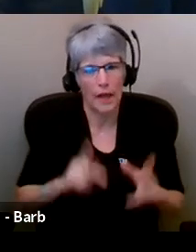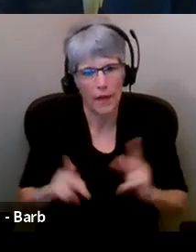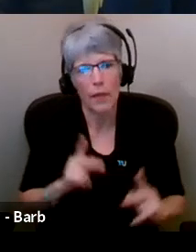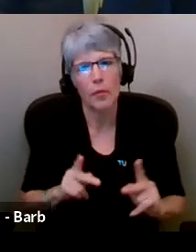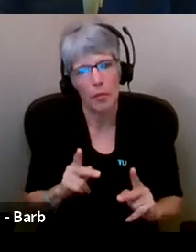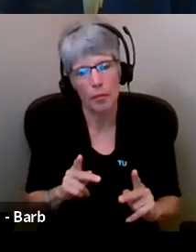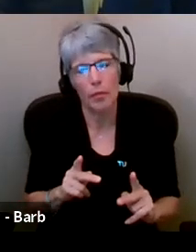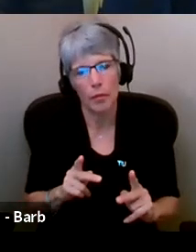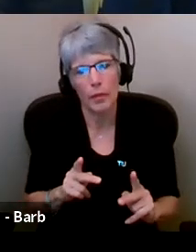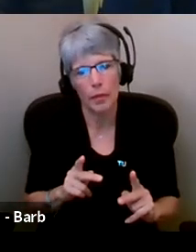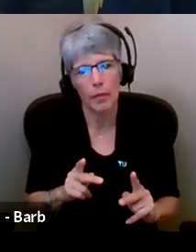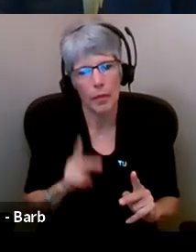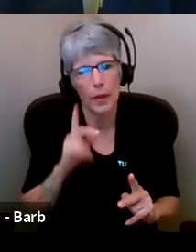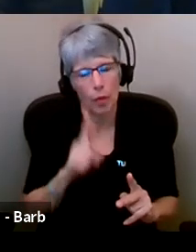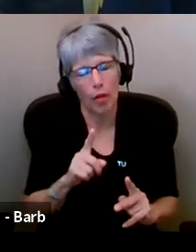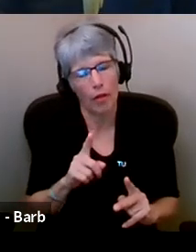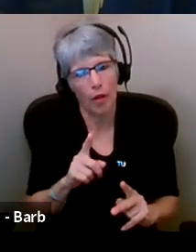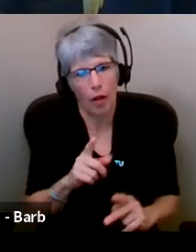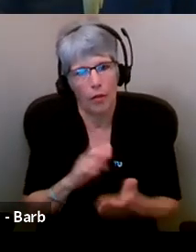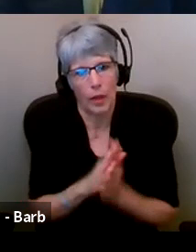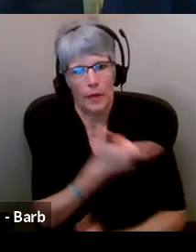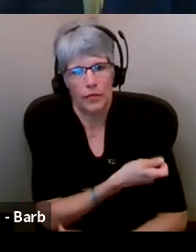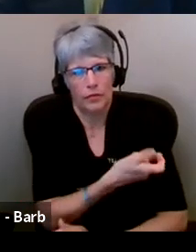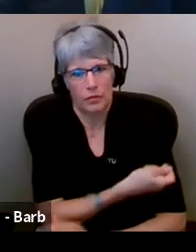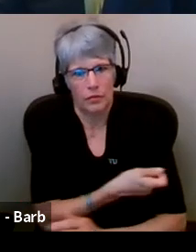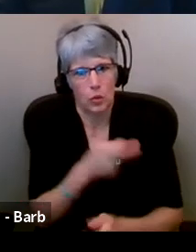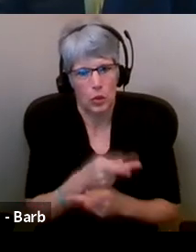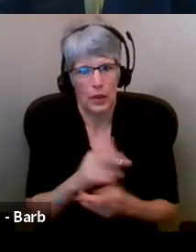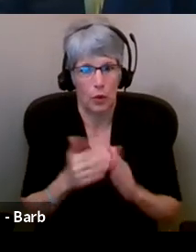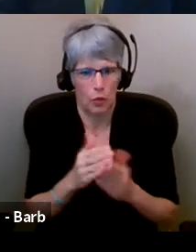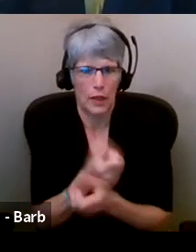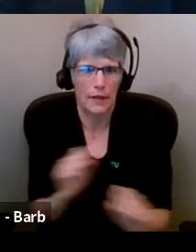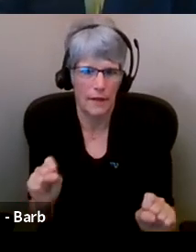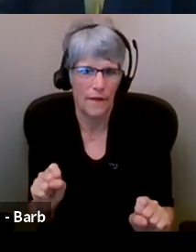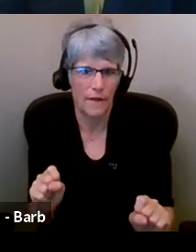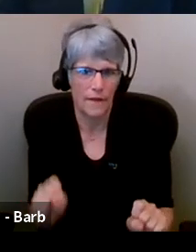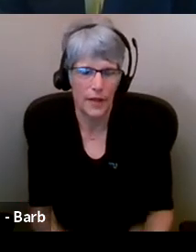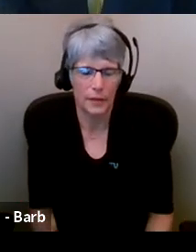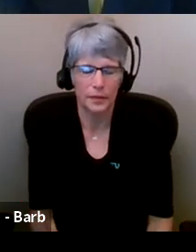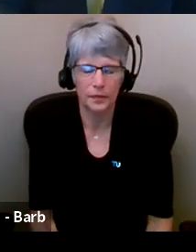moving towards getting those vaccines themselves to keep the community safe.